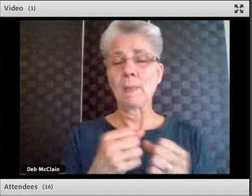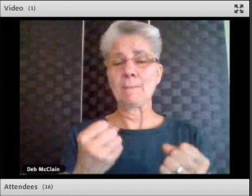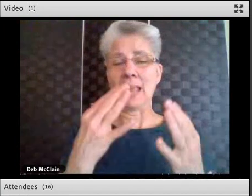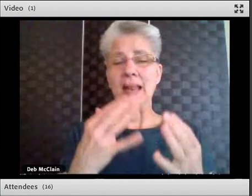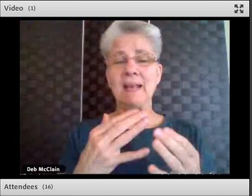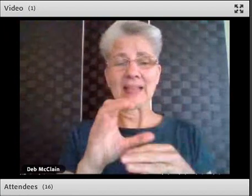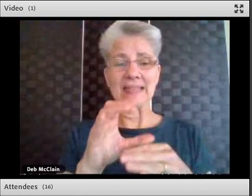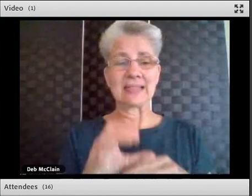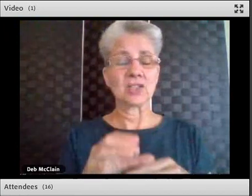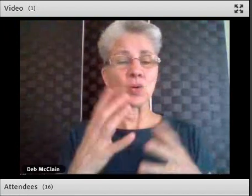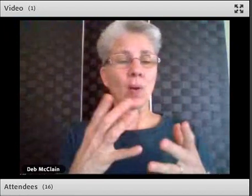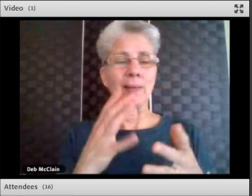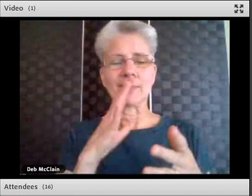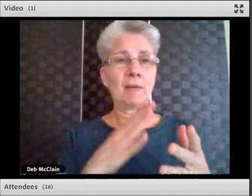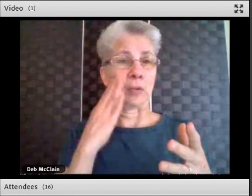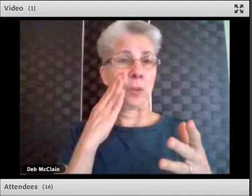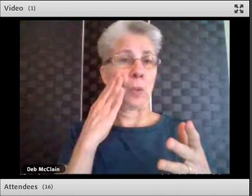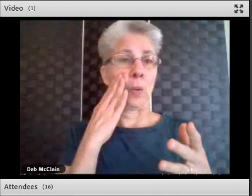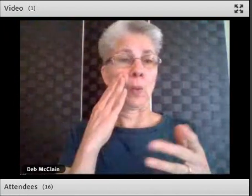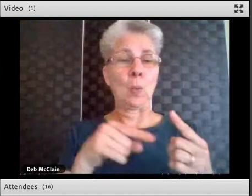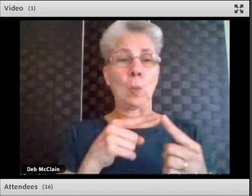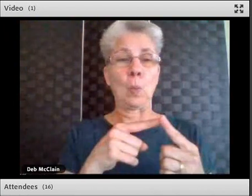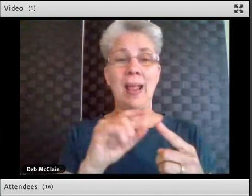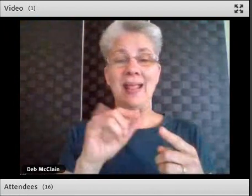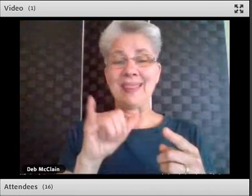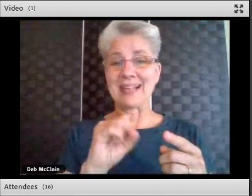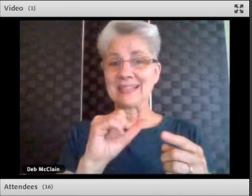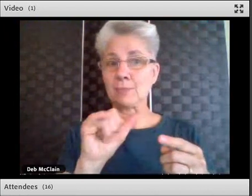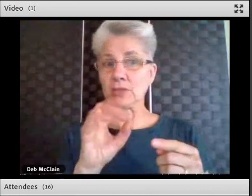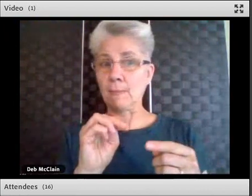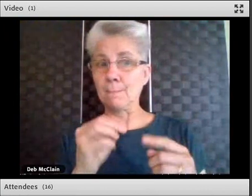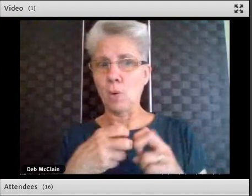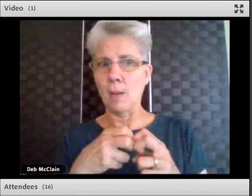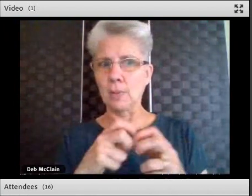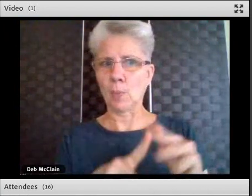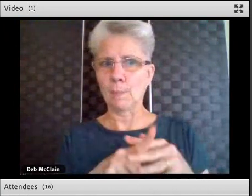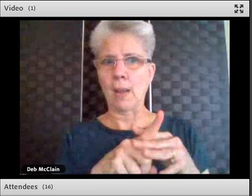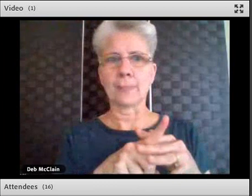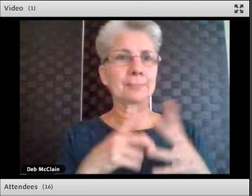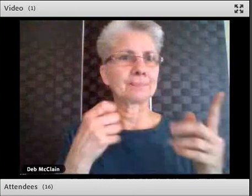these conditions is you never know when a symptom or a problem is going to just come out of the blue and manifest